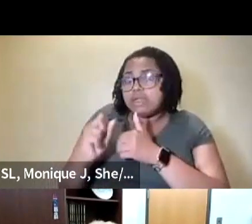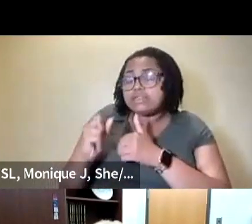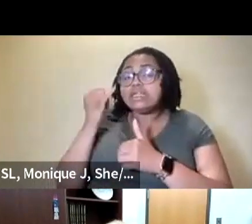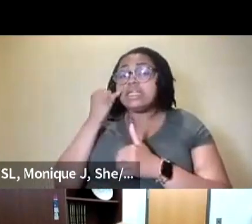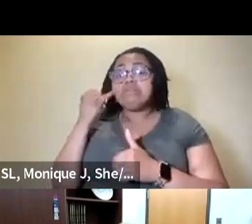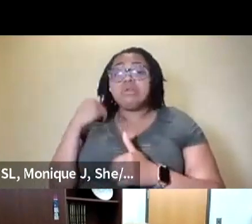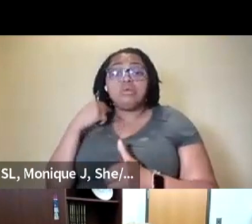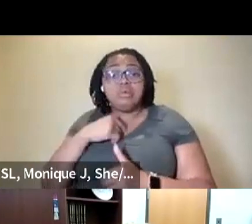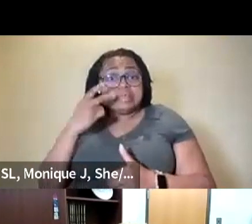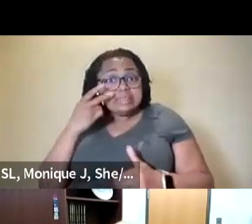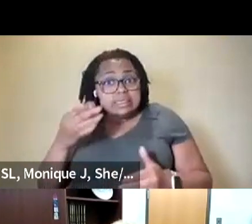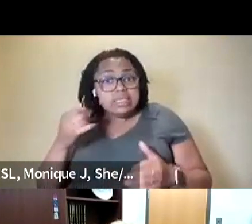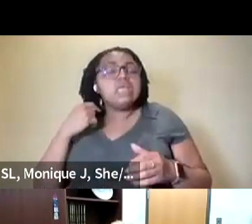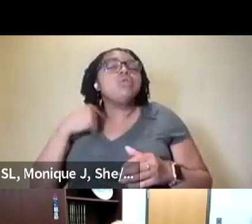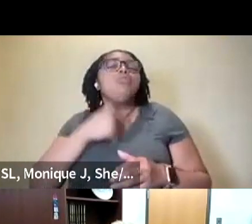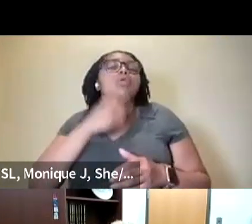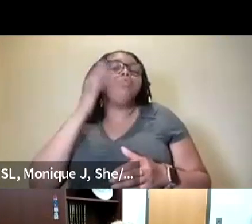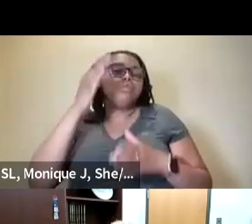you all.